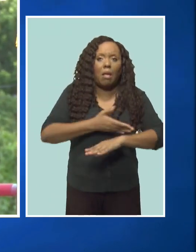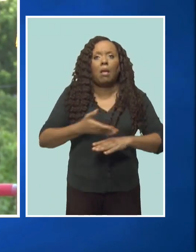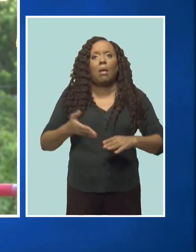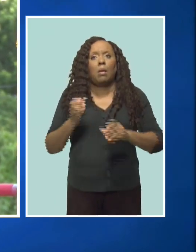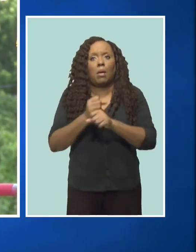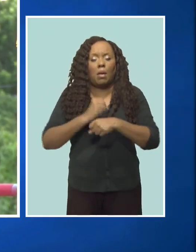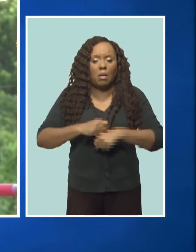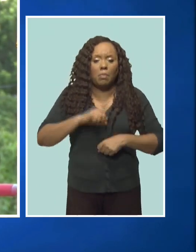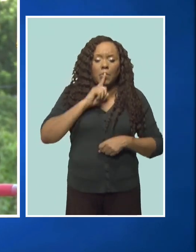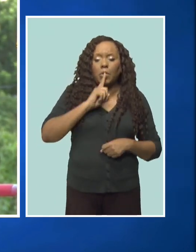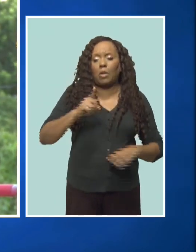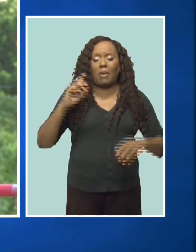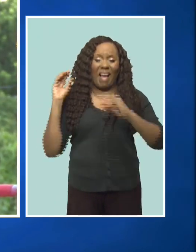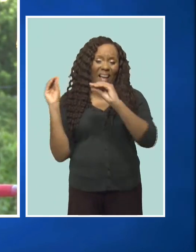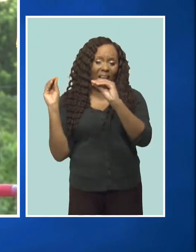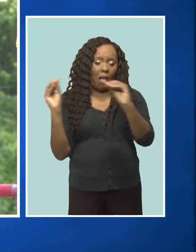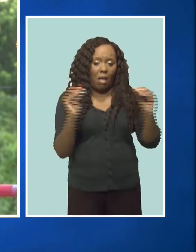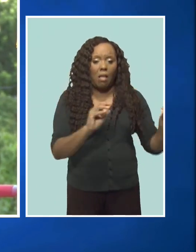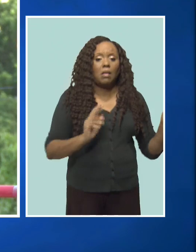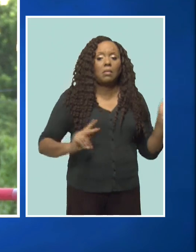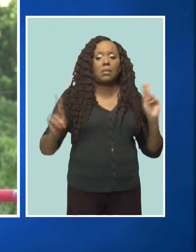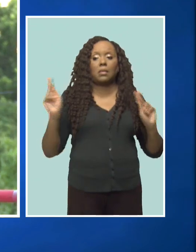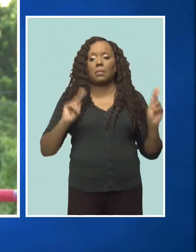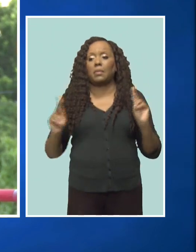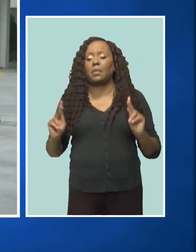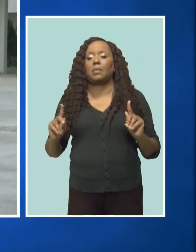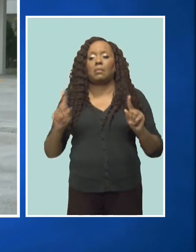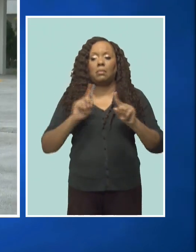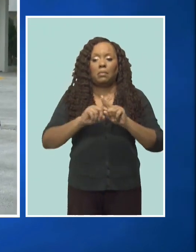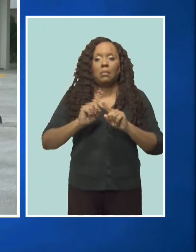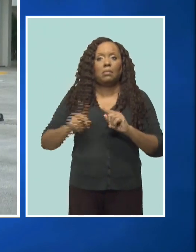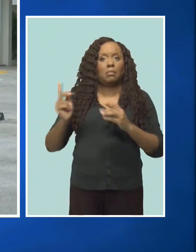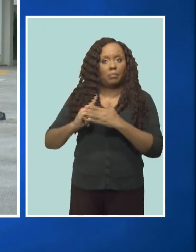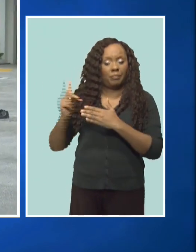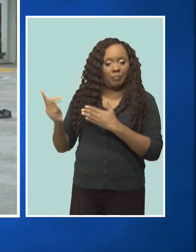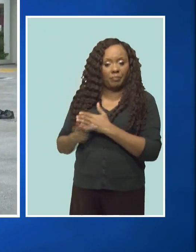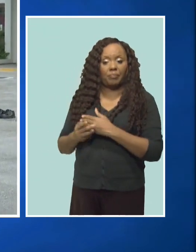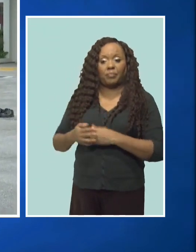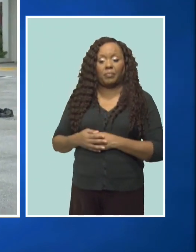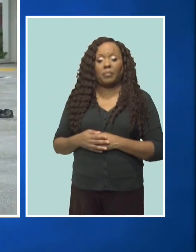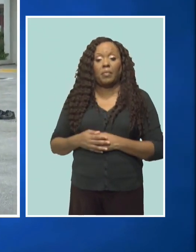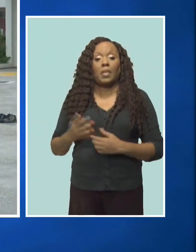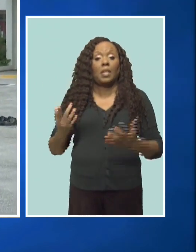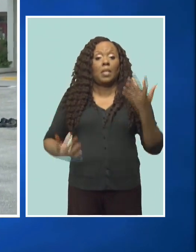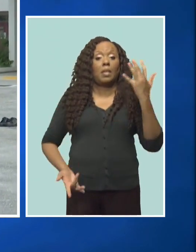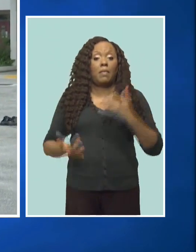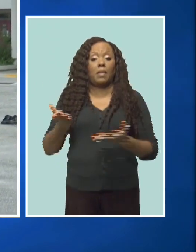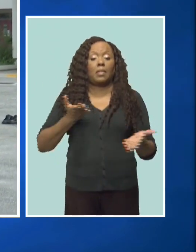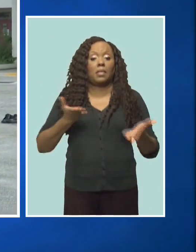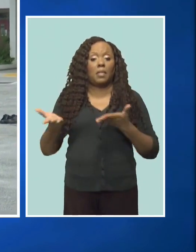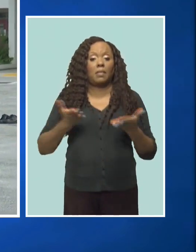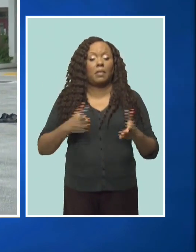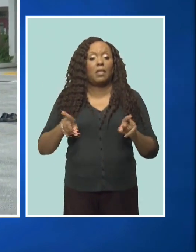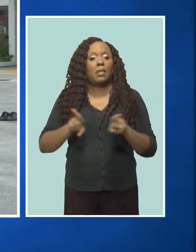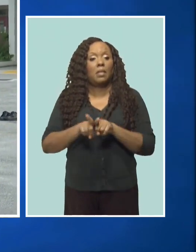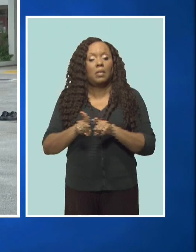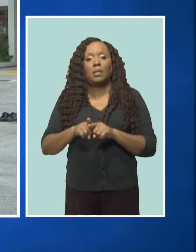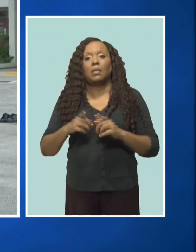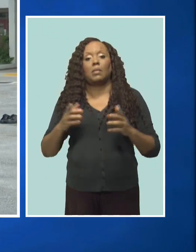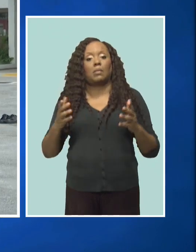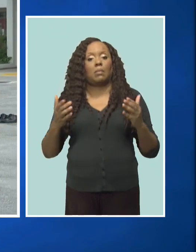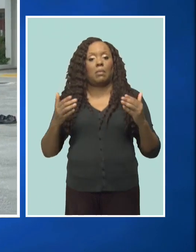our public education and engagement programs. The Barbados Fire Service has also embraced a new method for citizens to